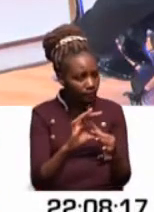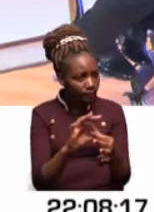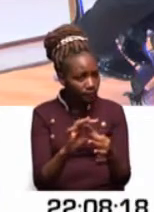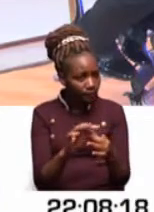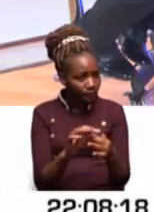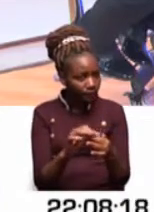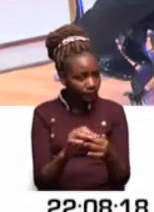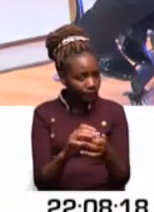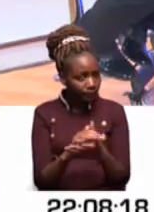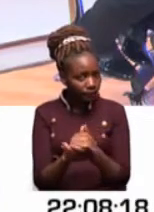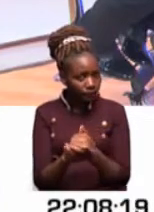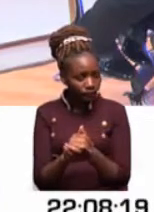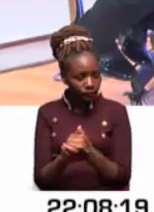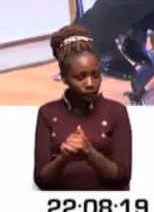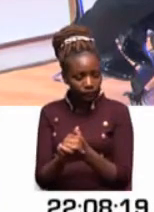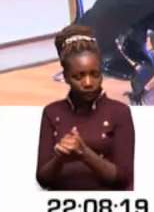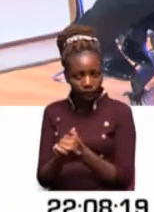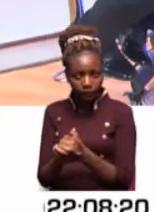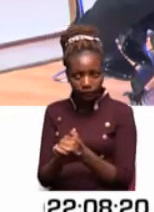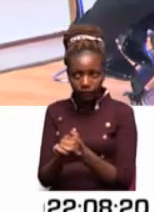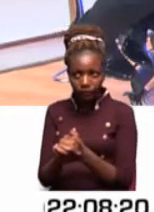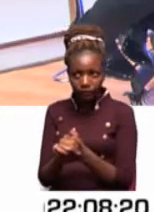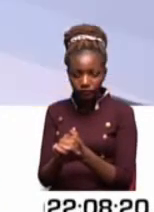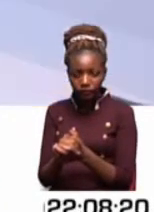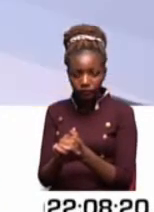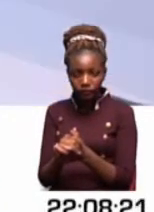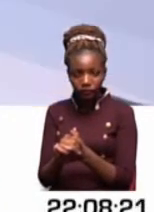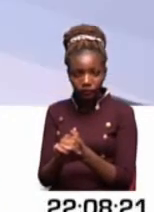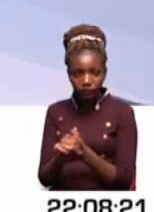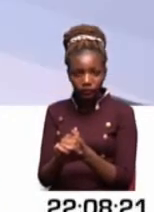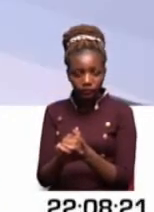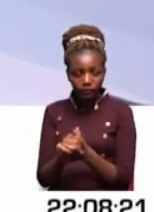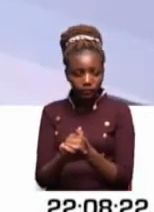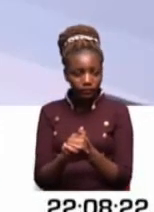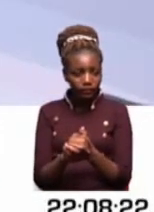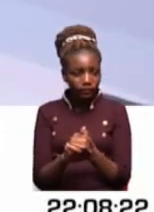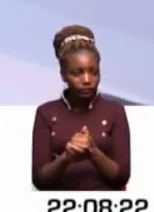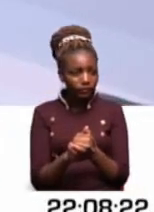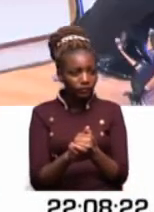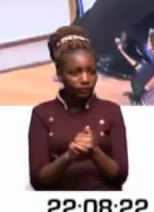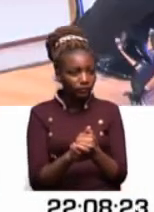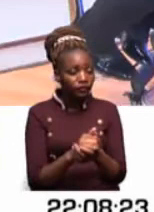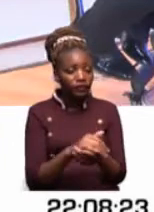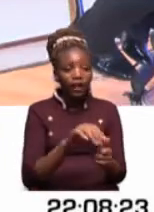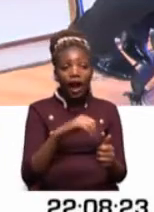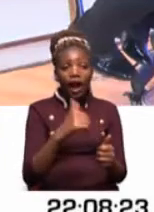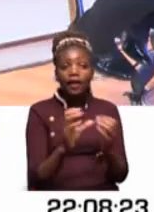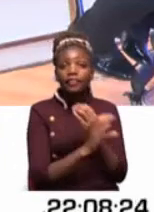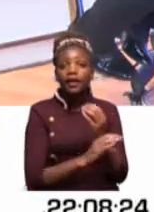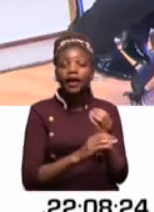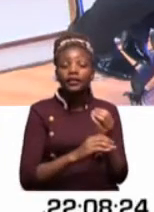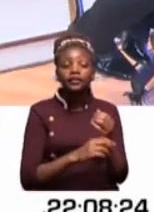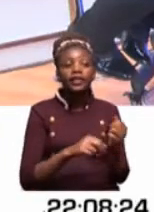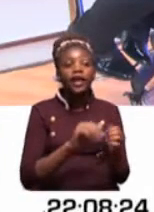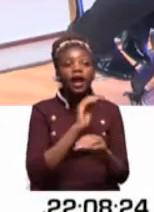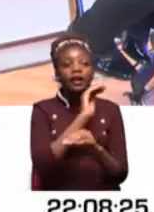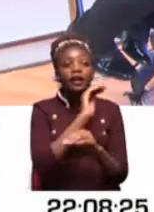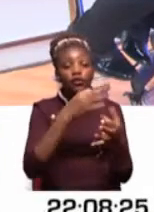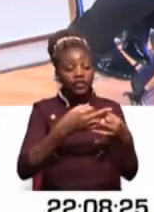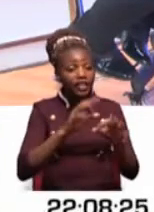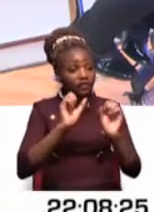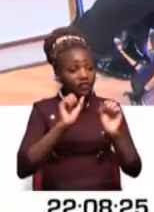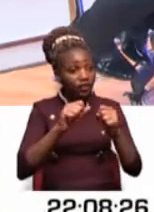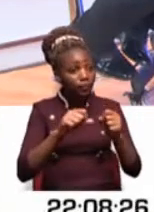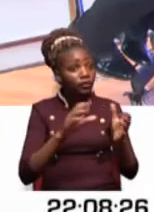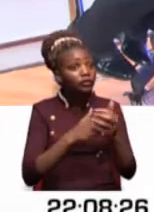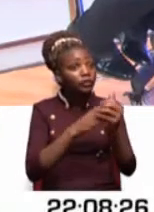associations. Why is he coming? And every the other country, are as divided as every, clearly every we other can country see is asking, mm-hmm. can our leaders also come together? It's the starting